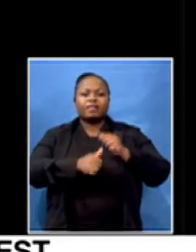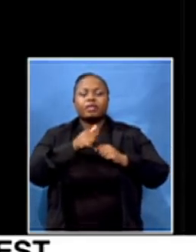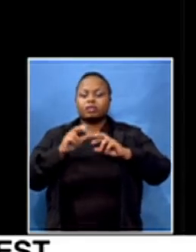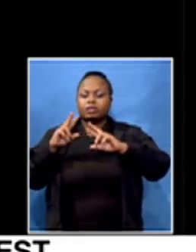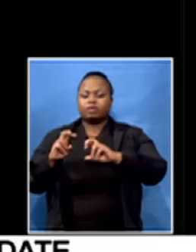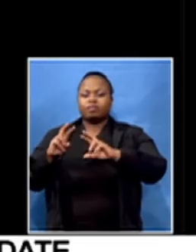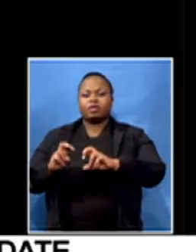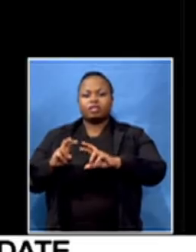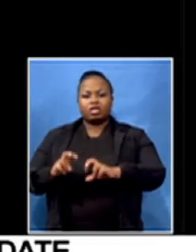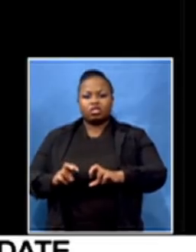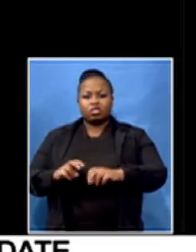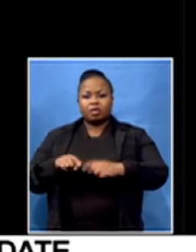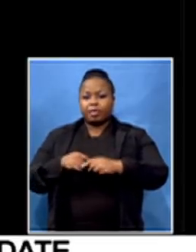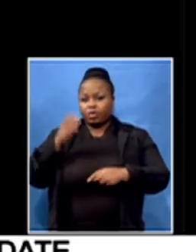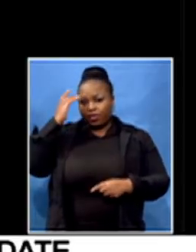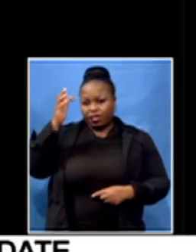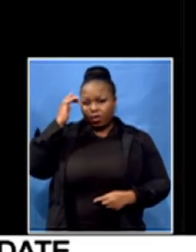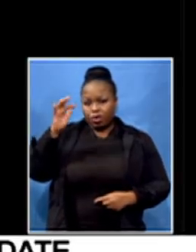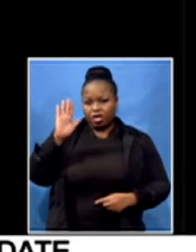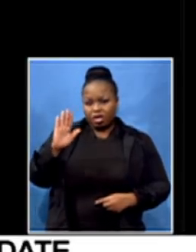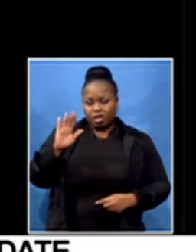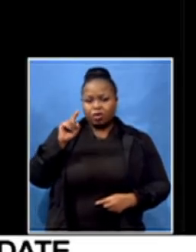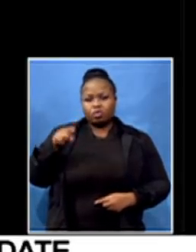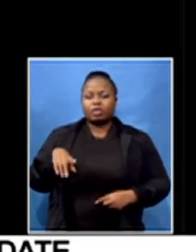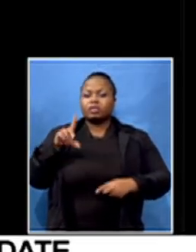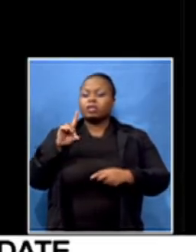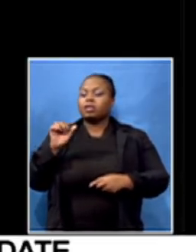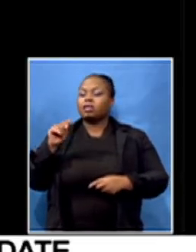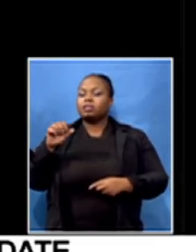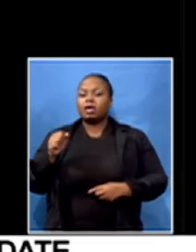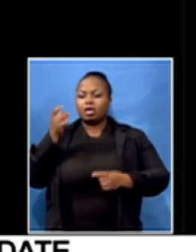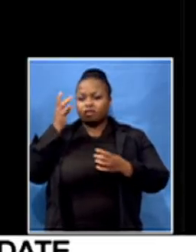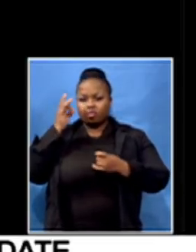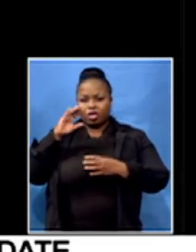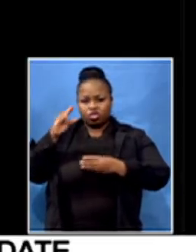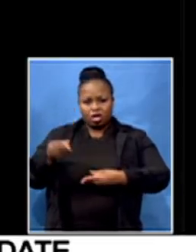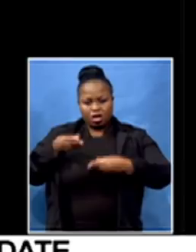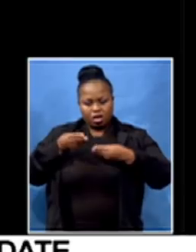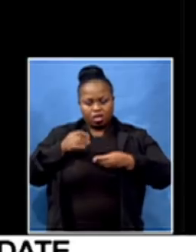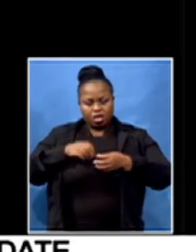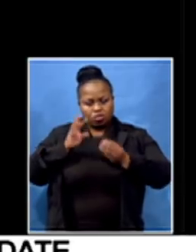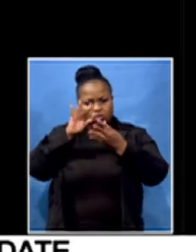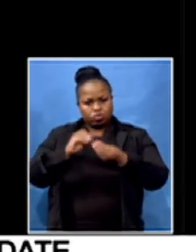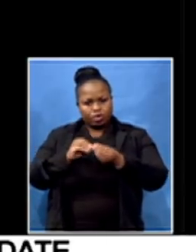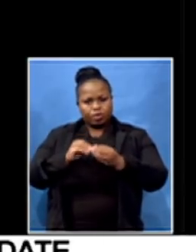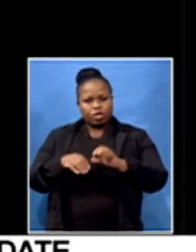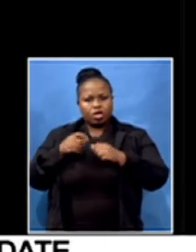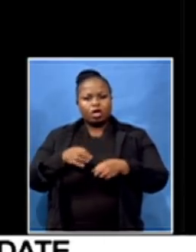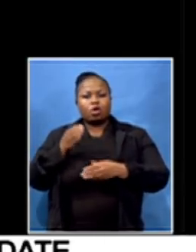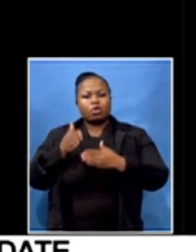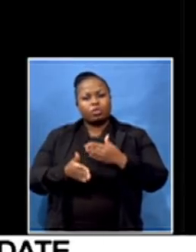investigation about your theory. You have the data, you gather the data, and then you come to a conclusion. But you have to have your